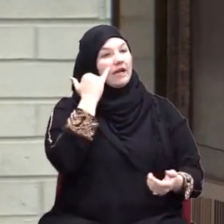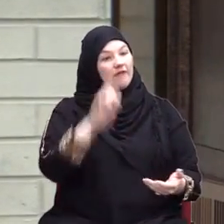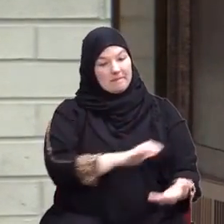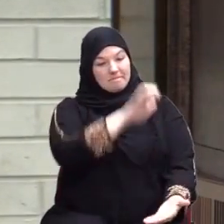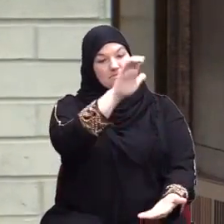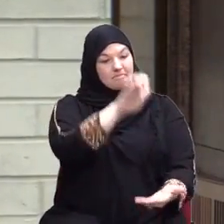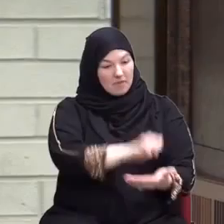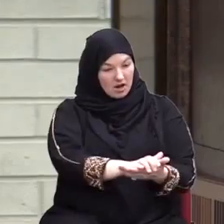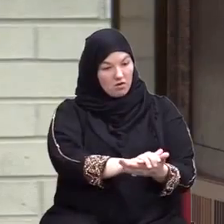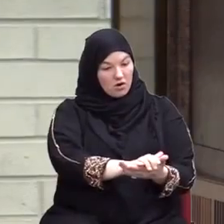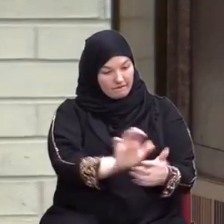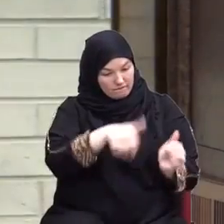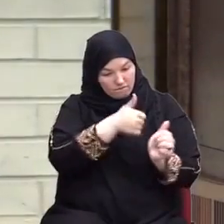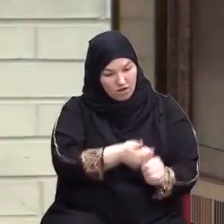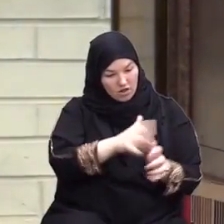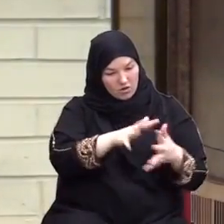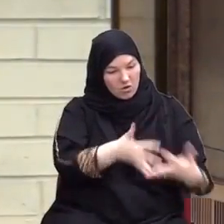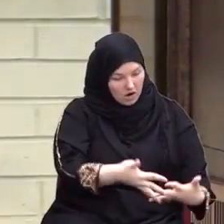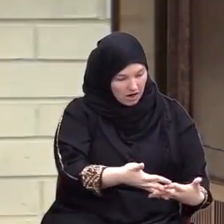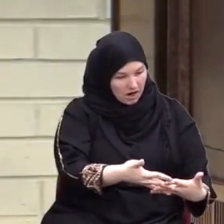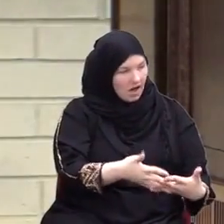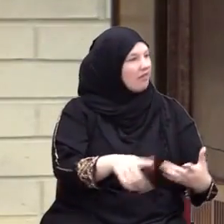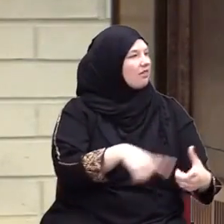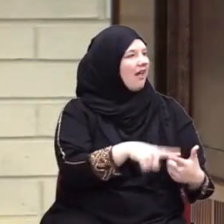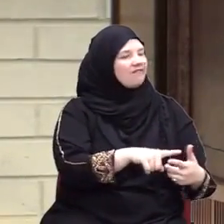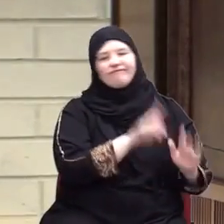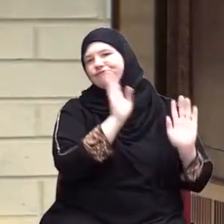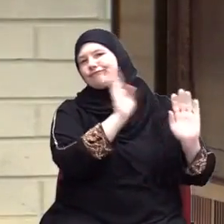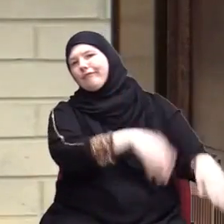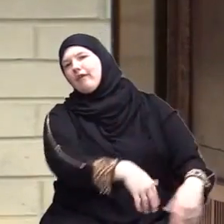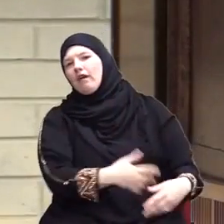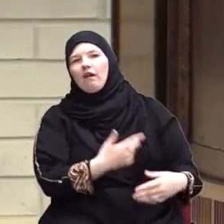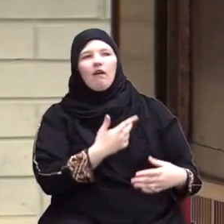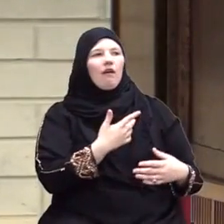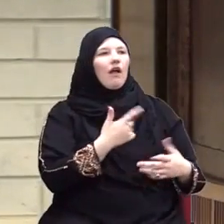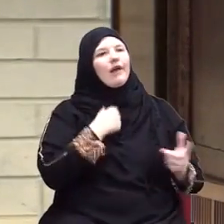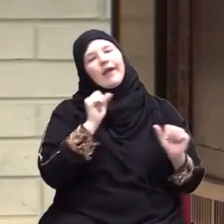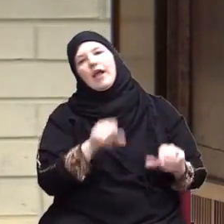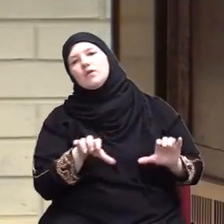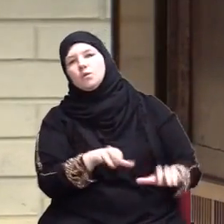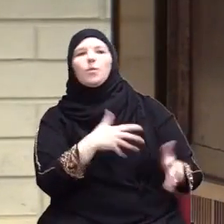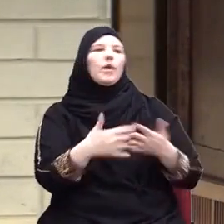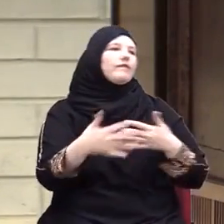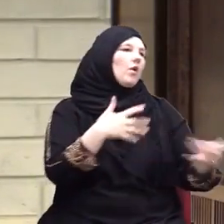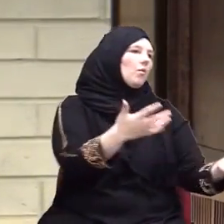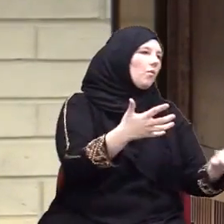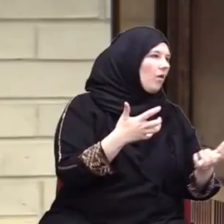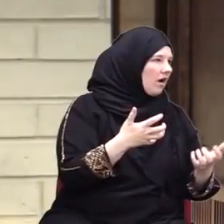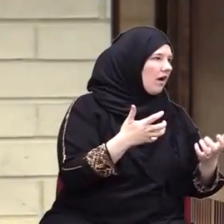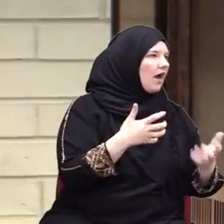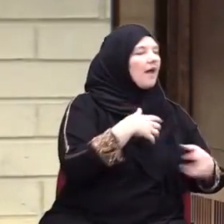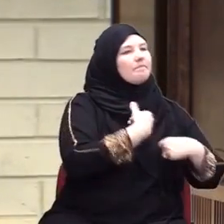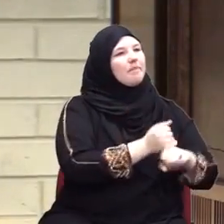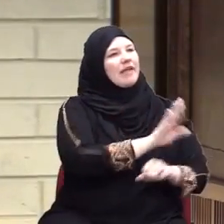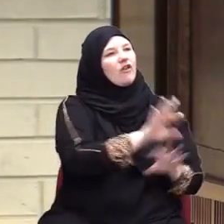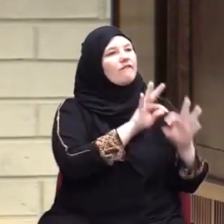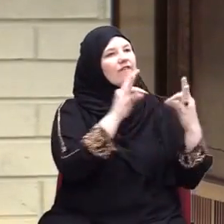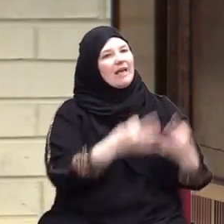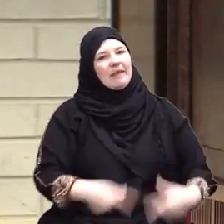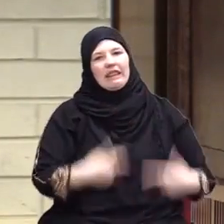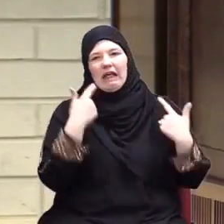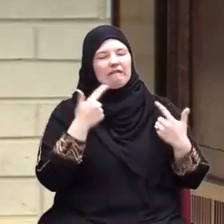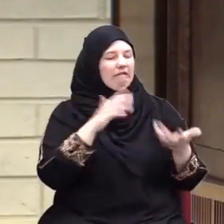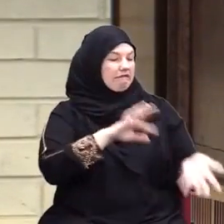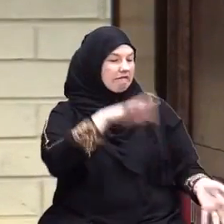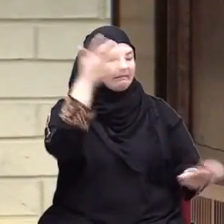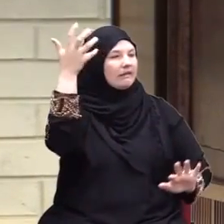sunnah, they break away from the book, they break away from the sunnah, and they turn their family life into hell.